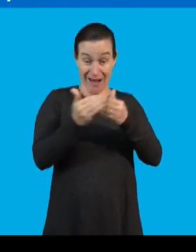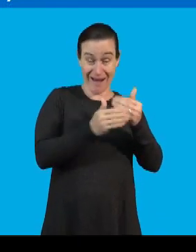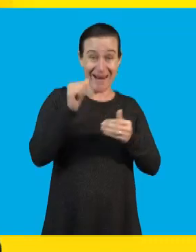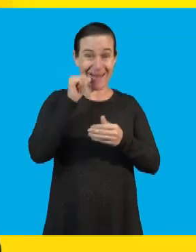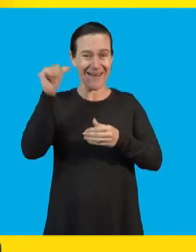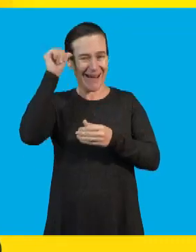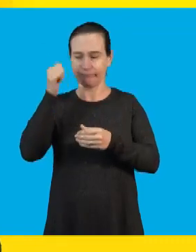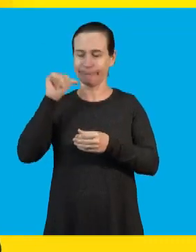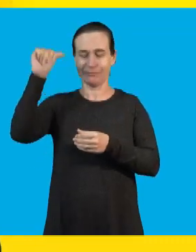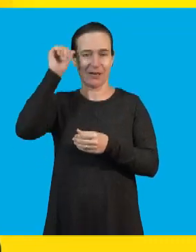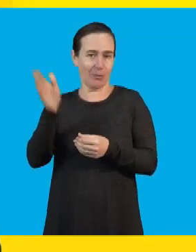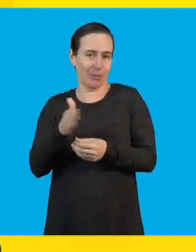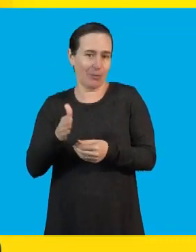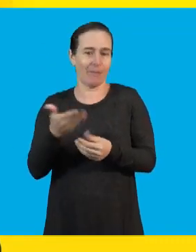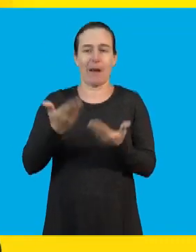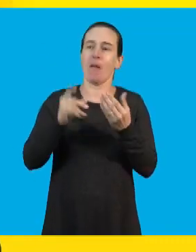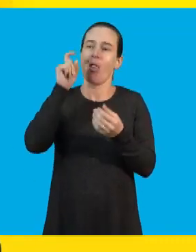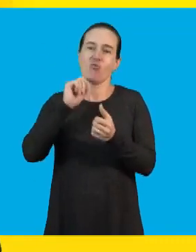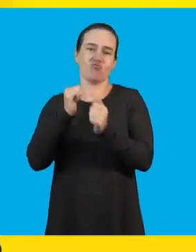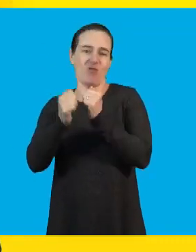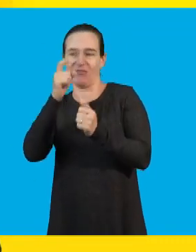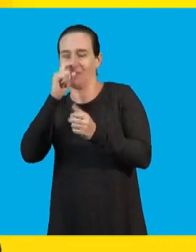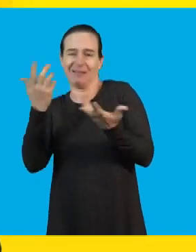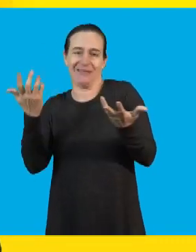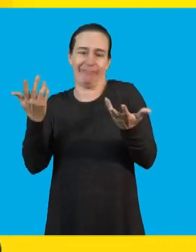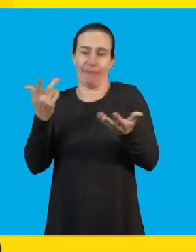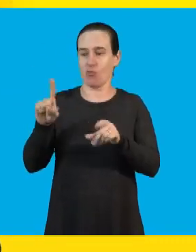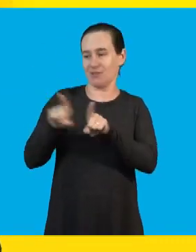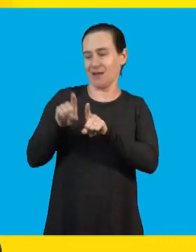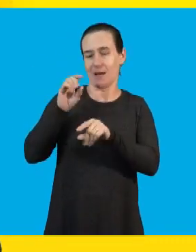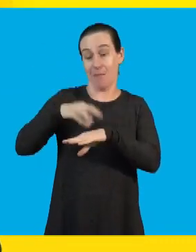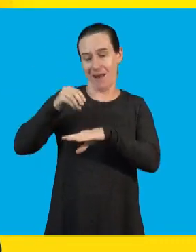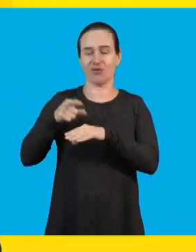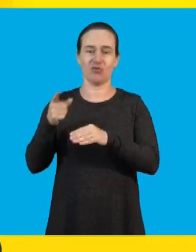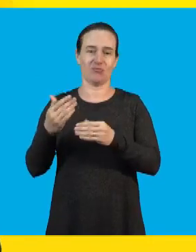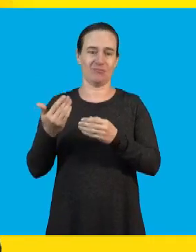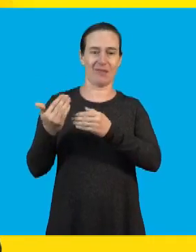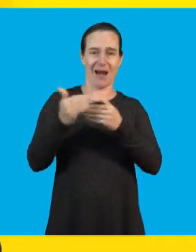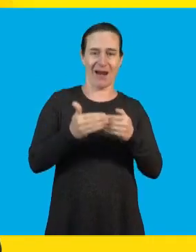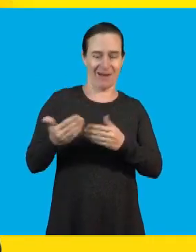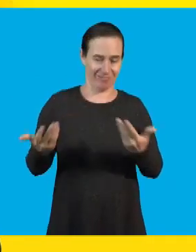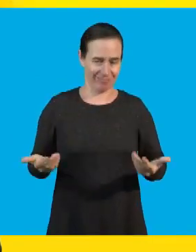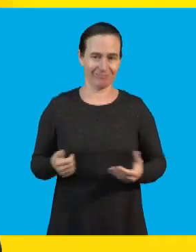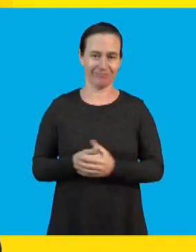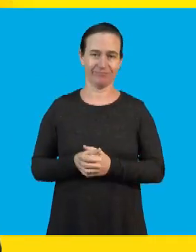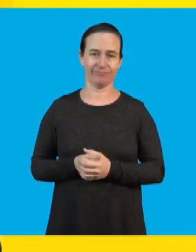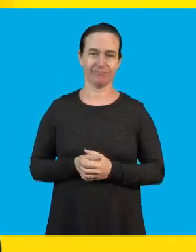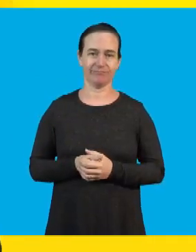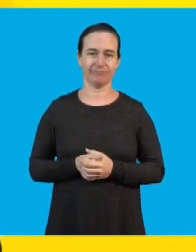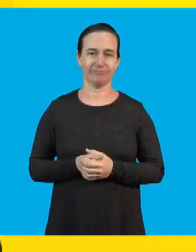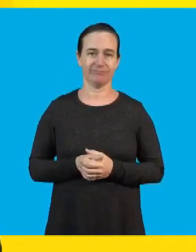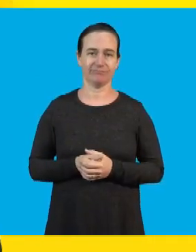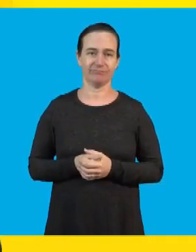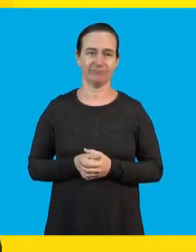not taken care of by an adult, all right? There's no adult supervision. They are taken care by someone of a